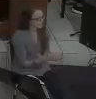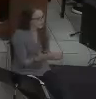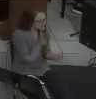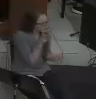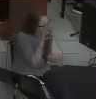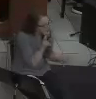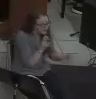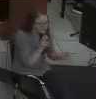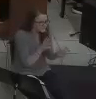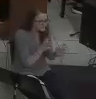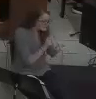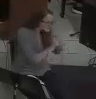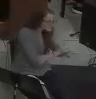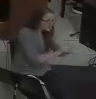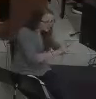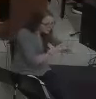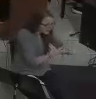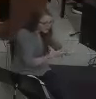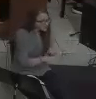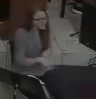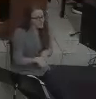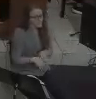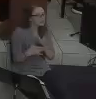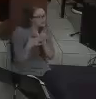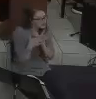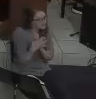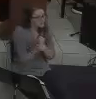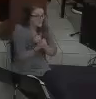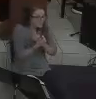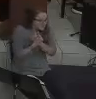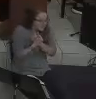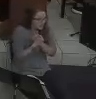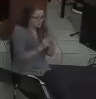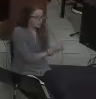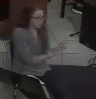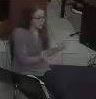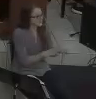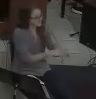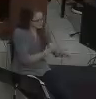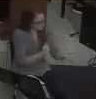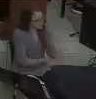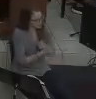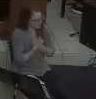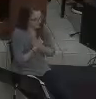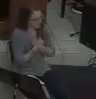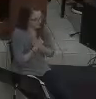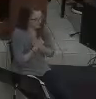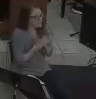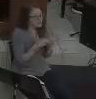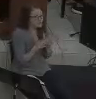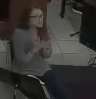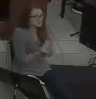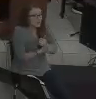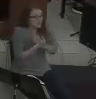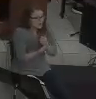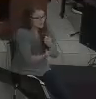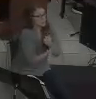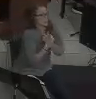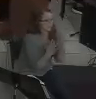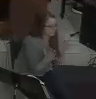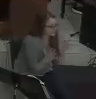companion. Jesus loves those he has called to love. Jesus loves the lovers. So he does